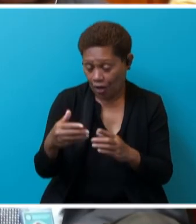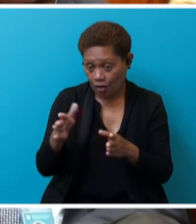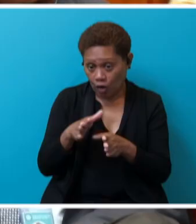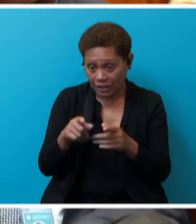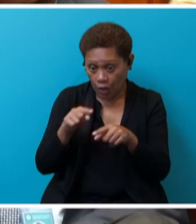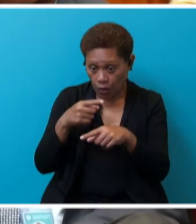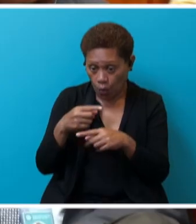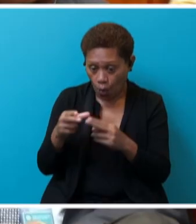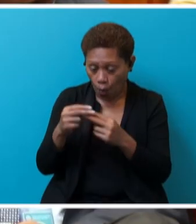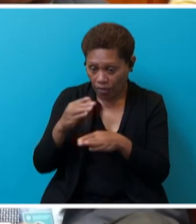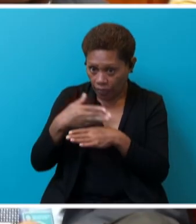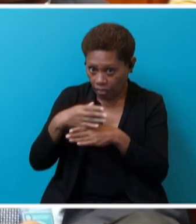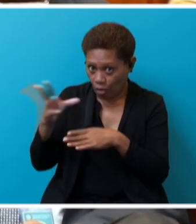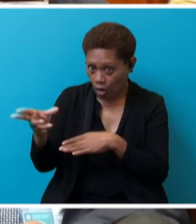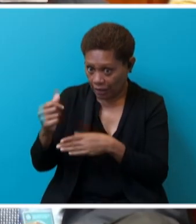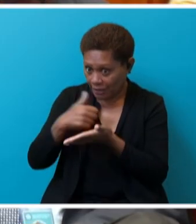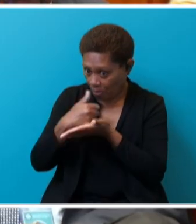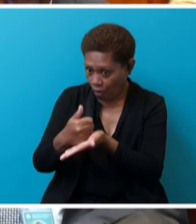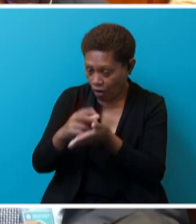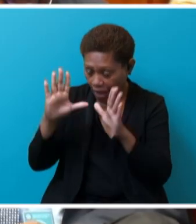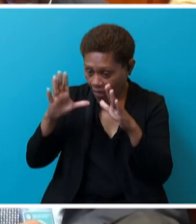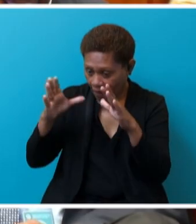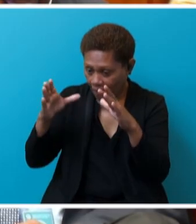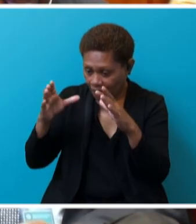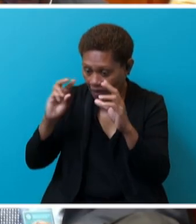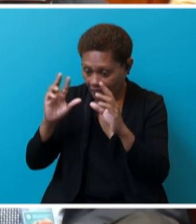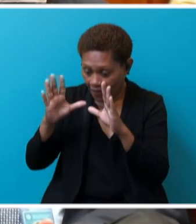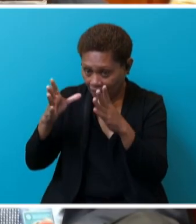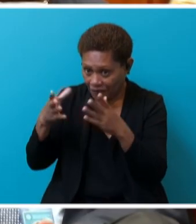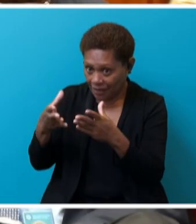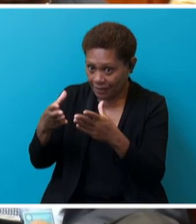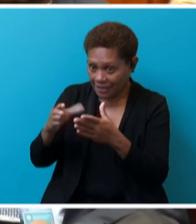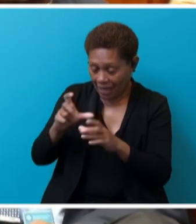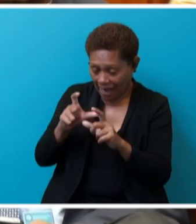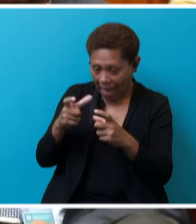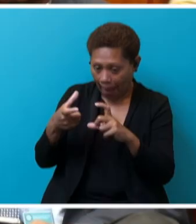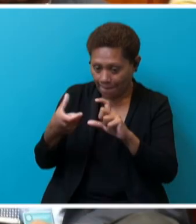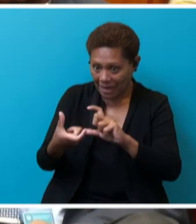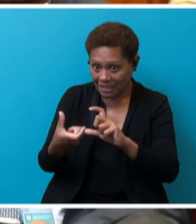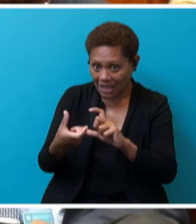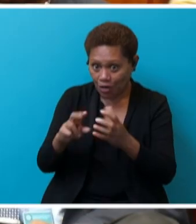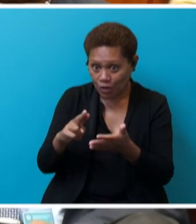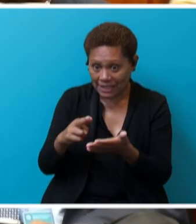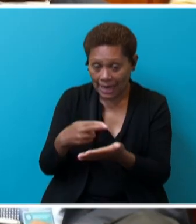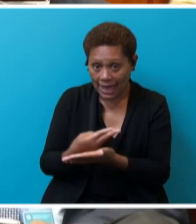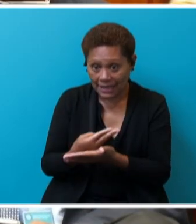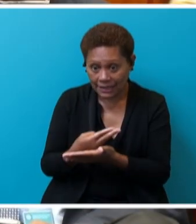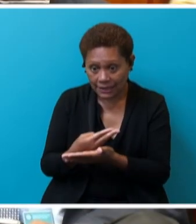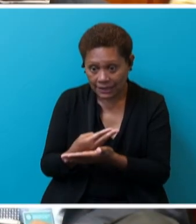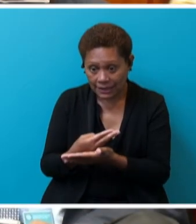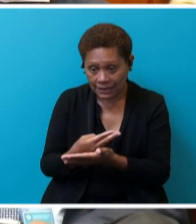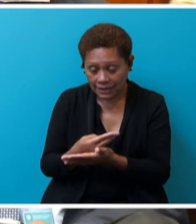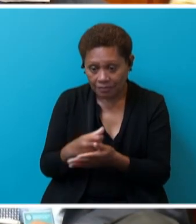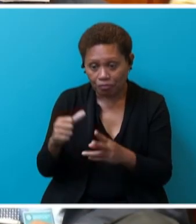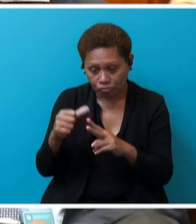Plan and supports the national vision for inclusive, climate resilient development. Most importantly, it reinforces the government's unwavering